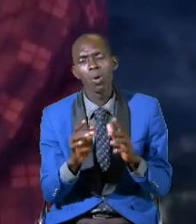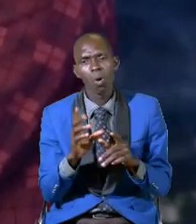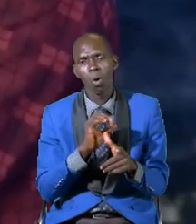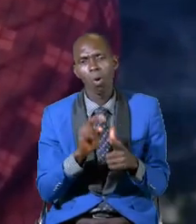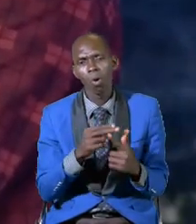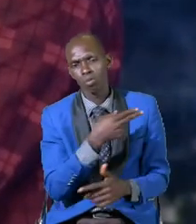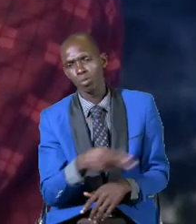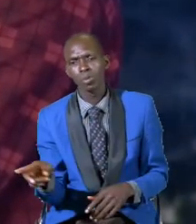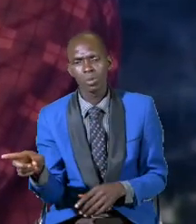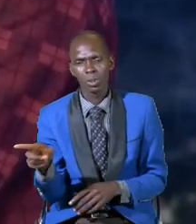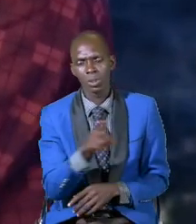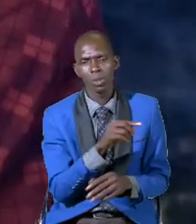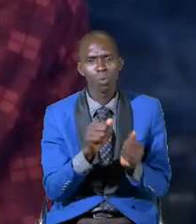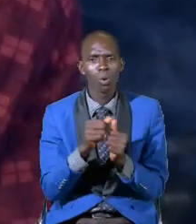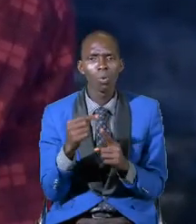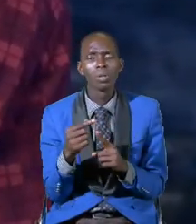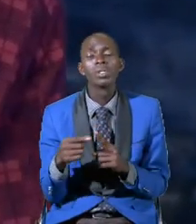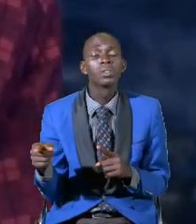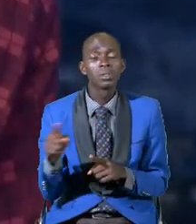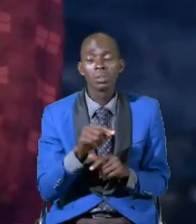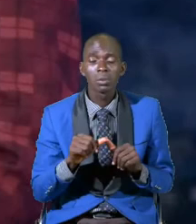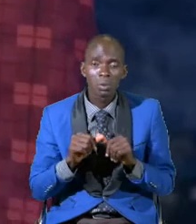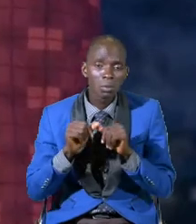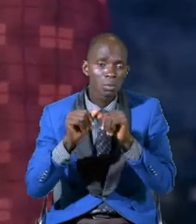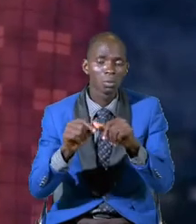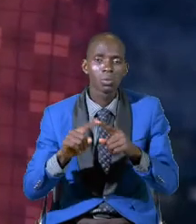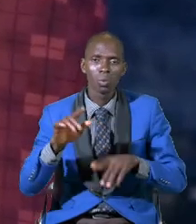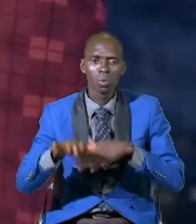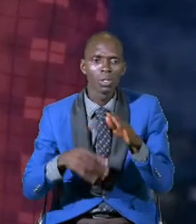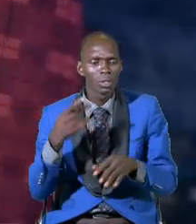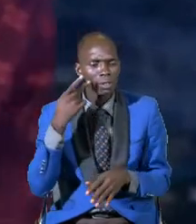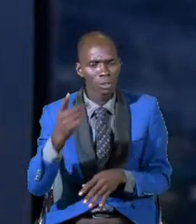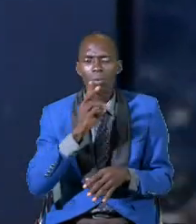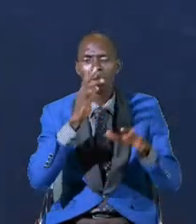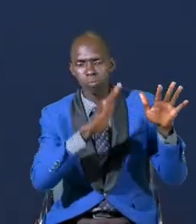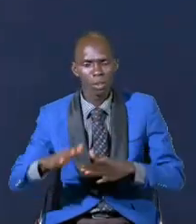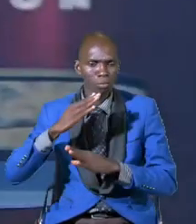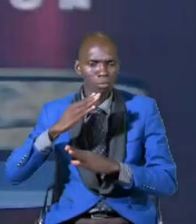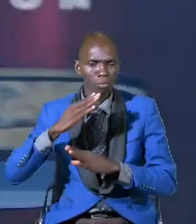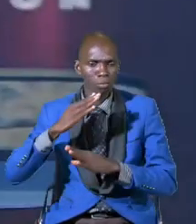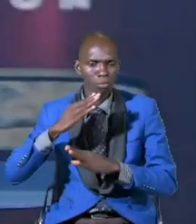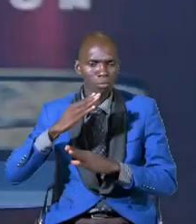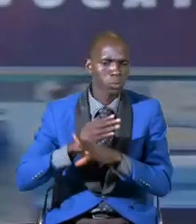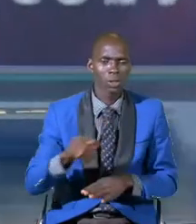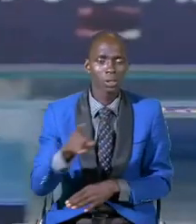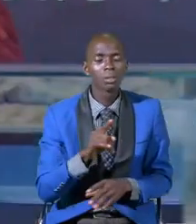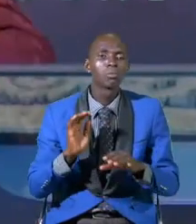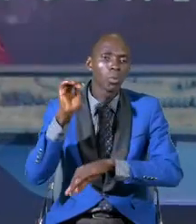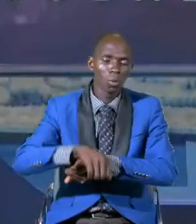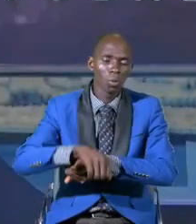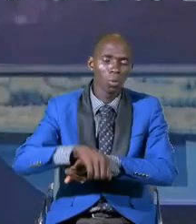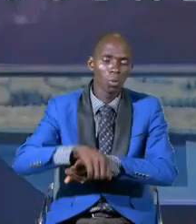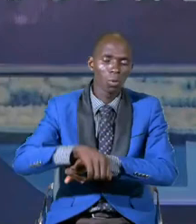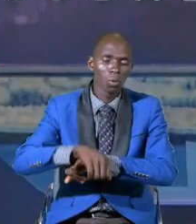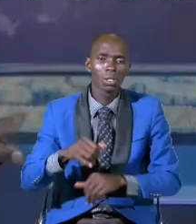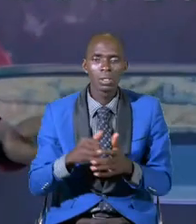the impossibility of a river before them, they keep on walking. And they see the people that said, you